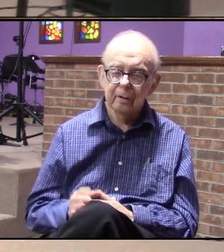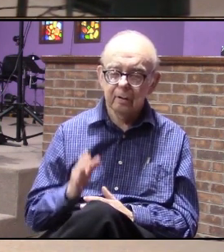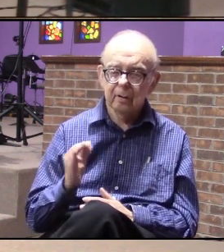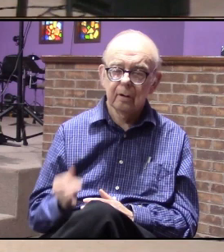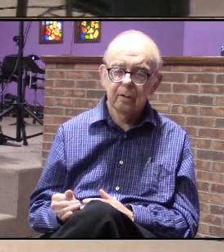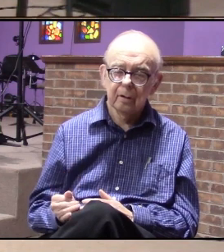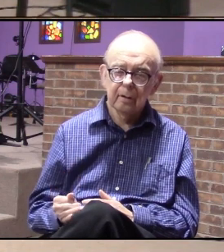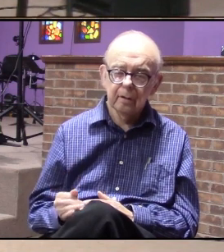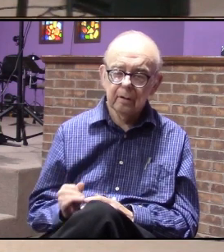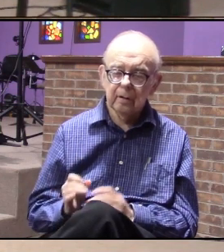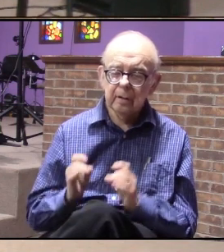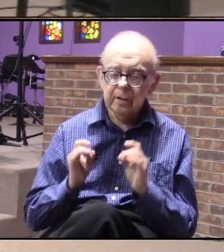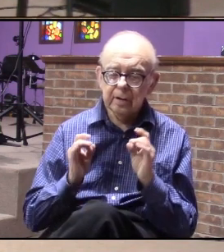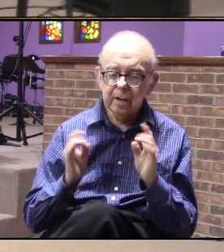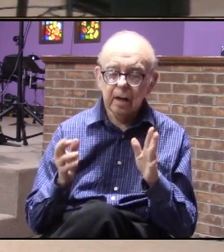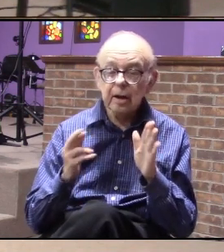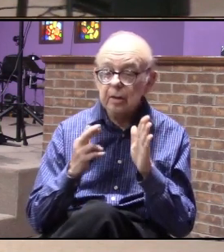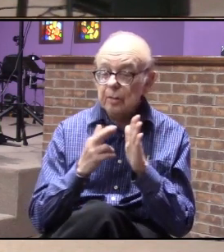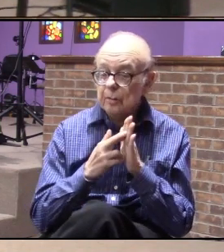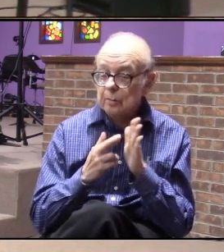because you didn't like the rules